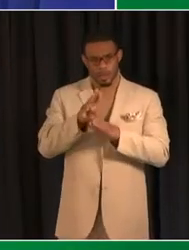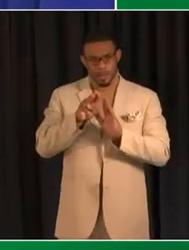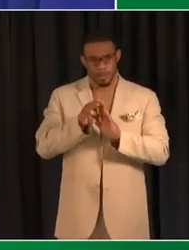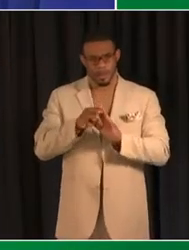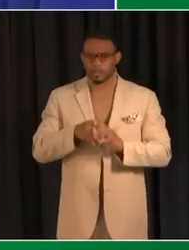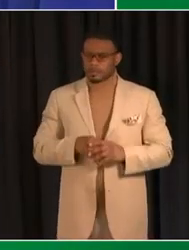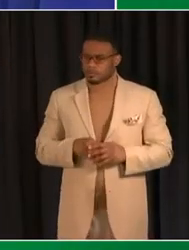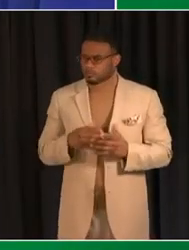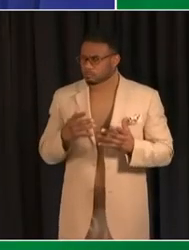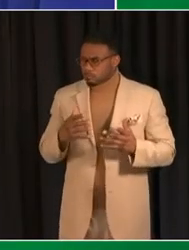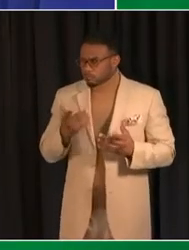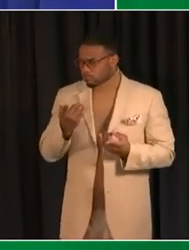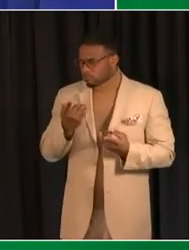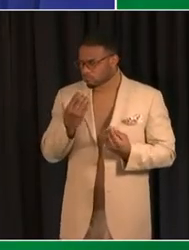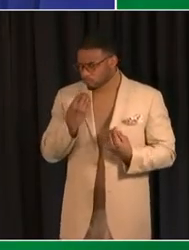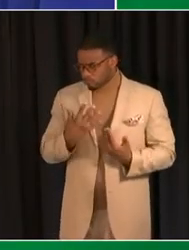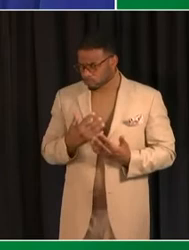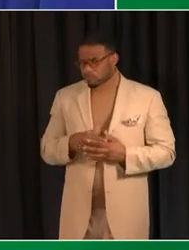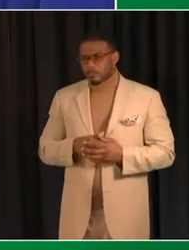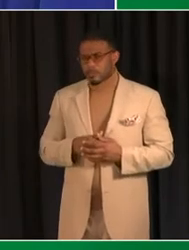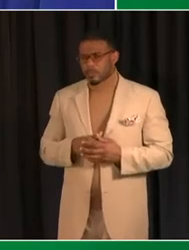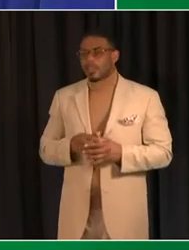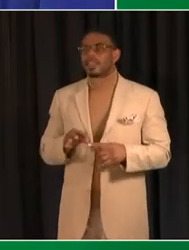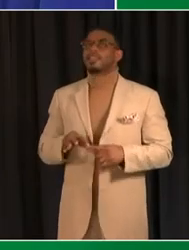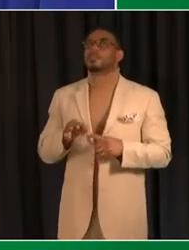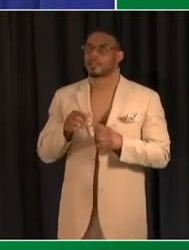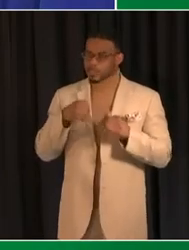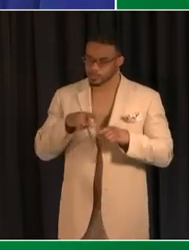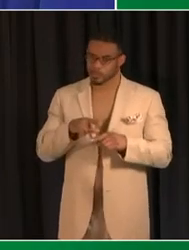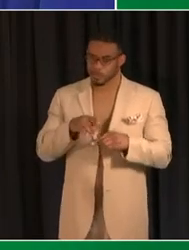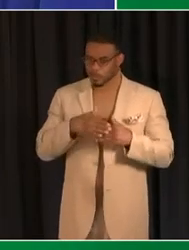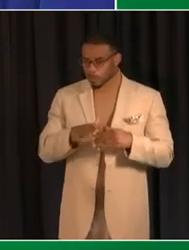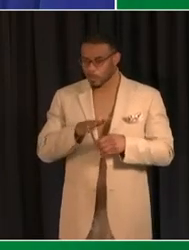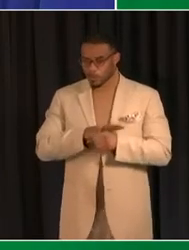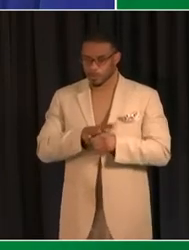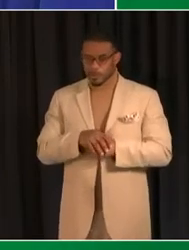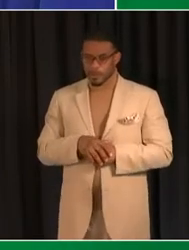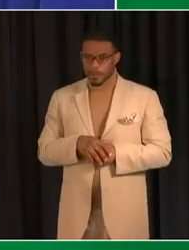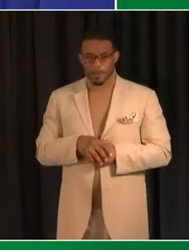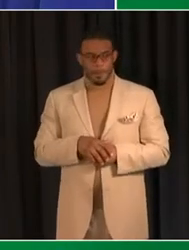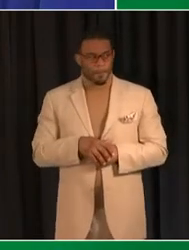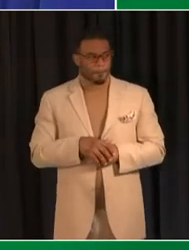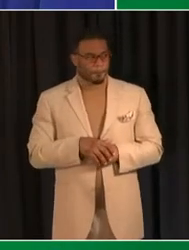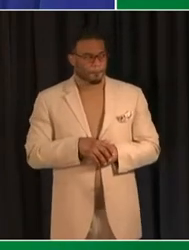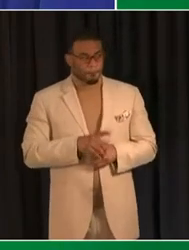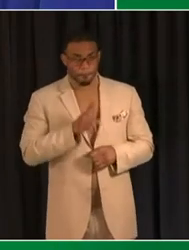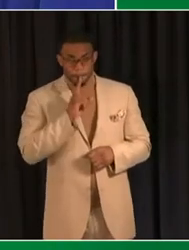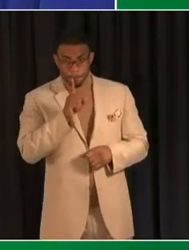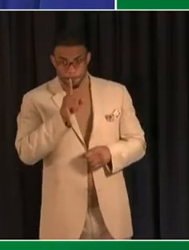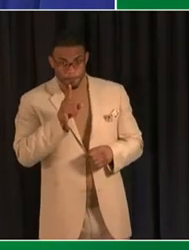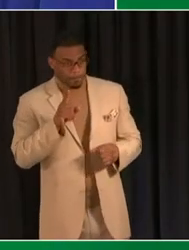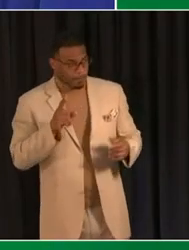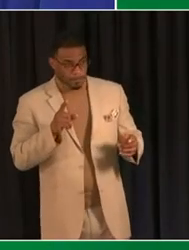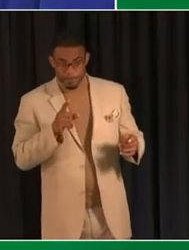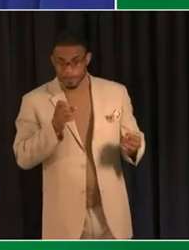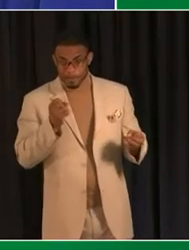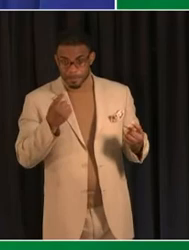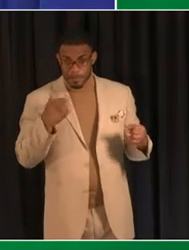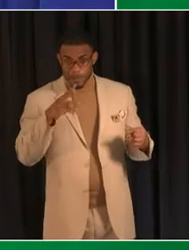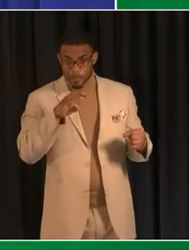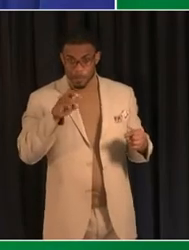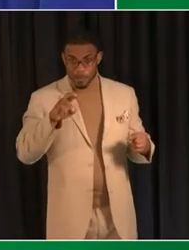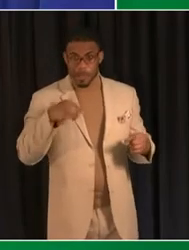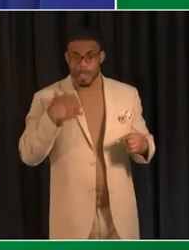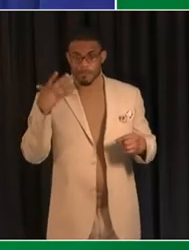the future of return to the office, especially in the immediate. Sure. So many of our WeWorks